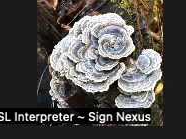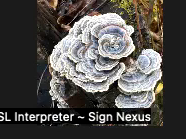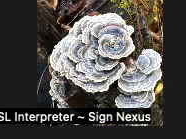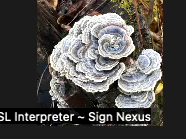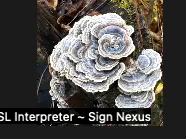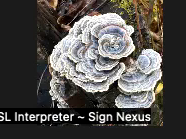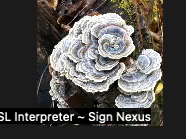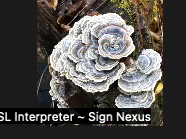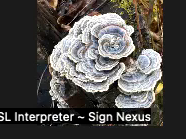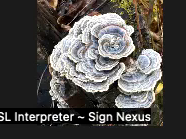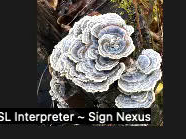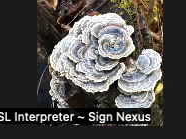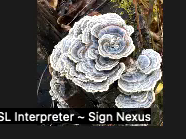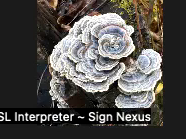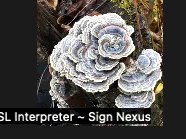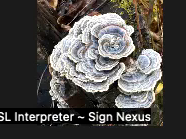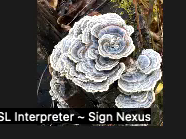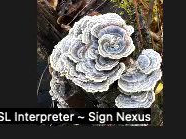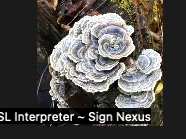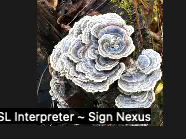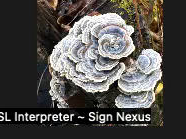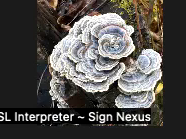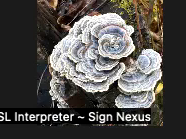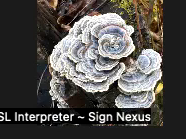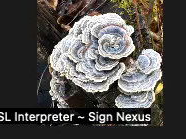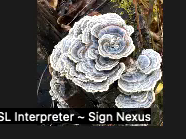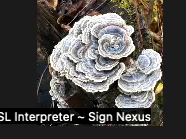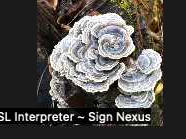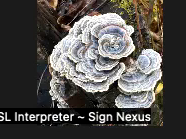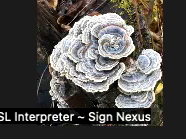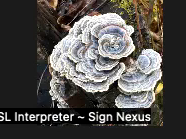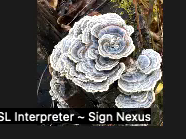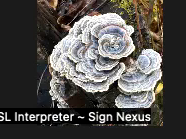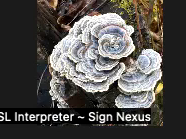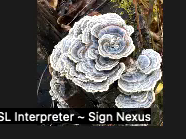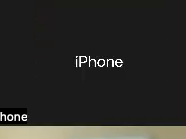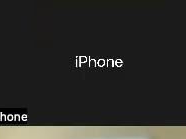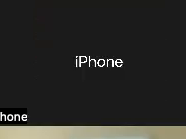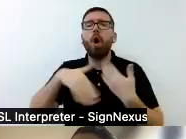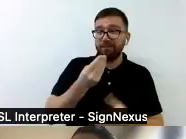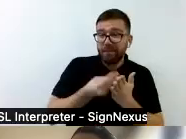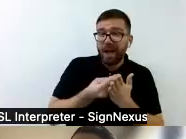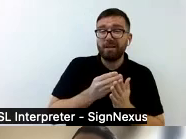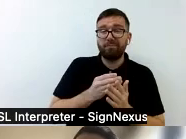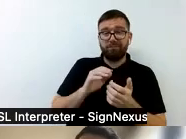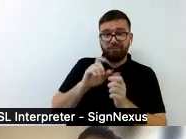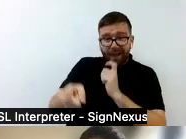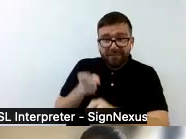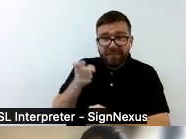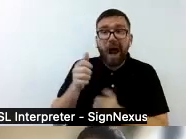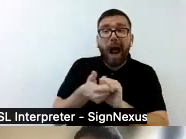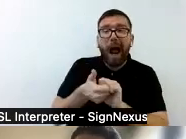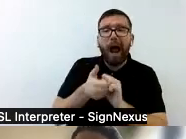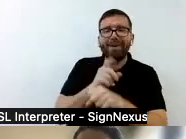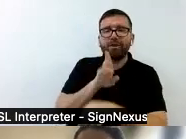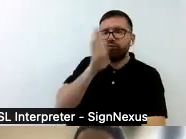NYC asks for this in order to submit award funds via direct deposit. We have selected this payment method to ensure